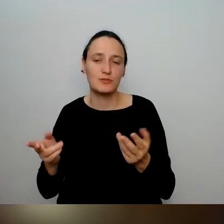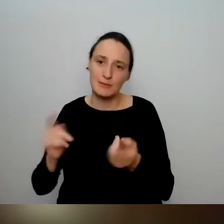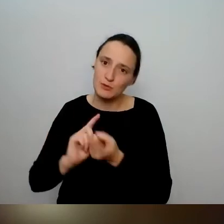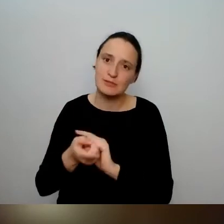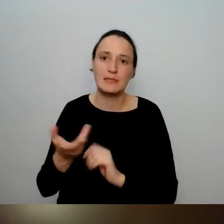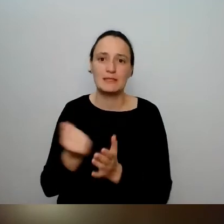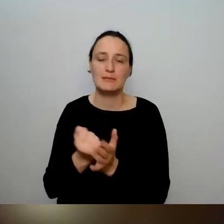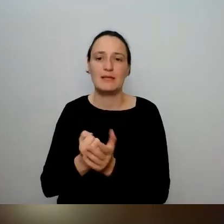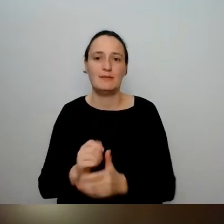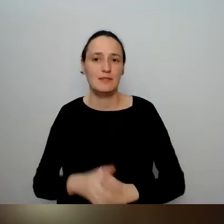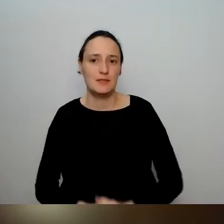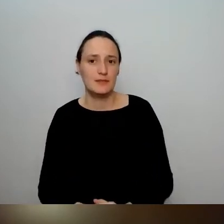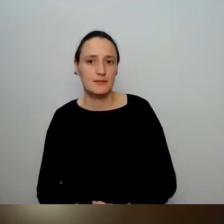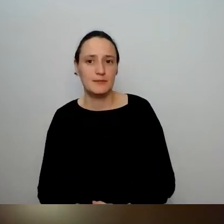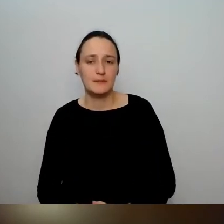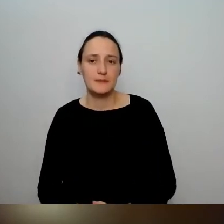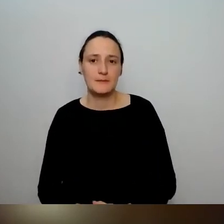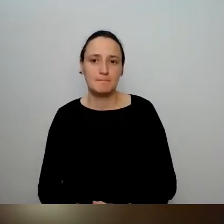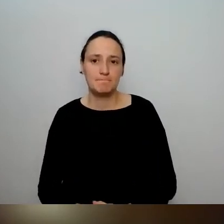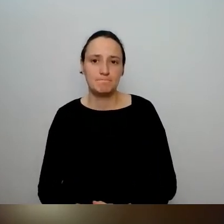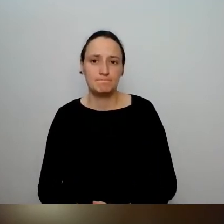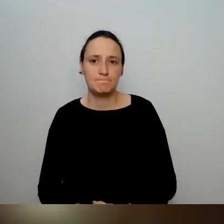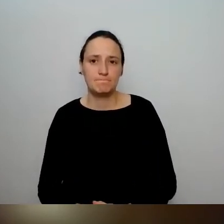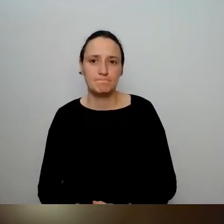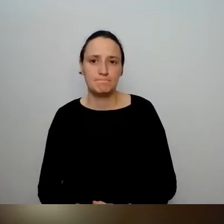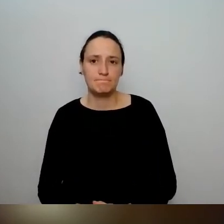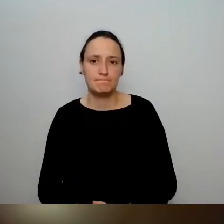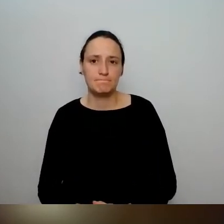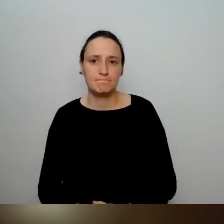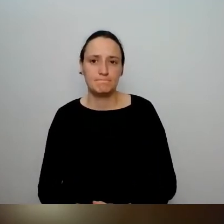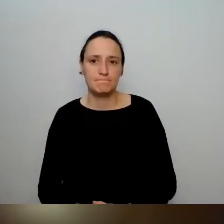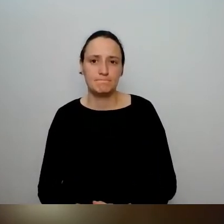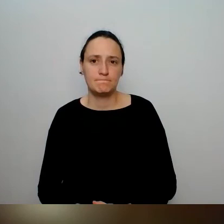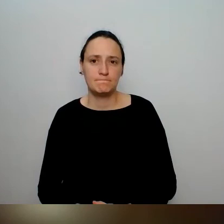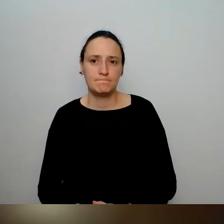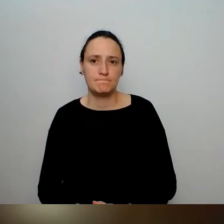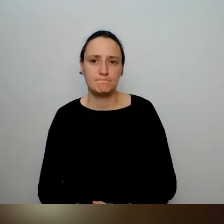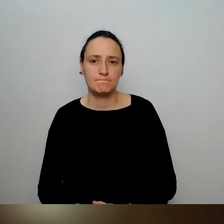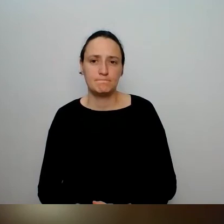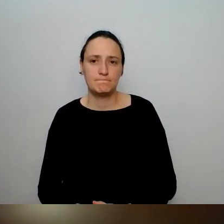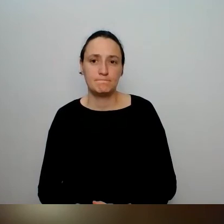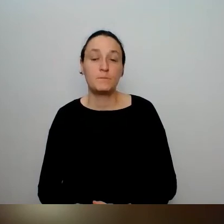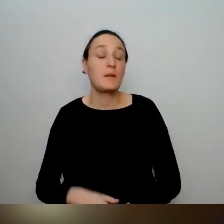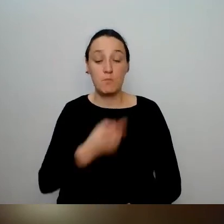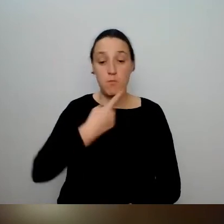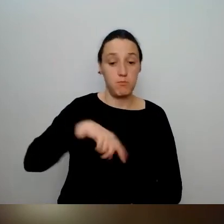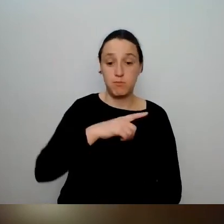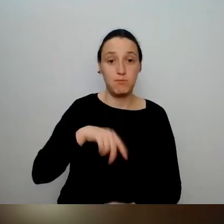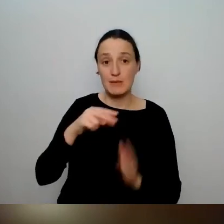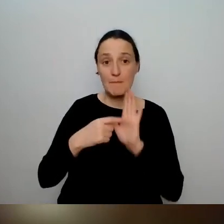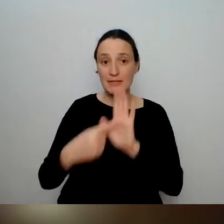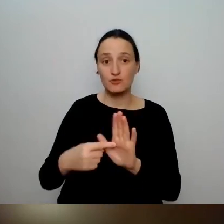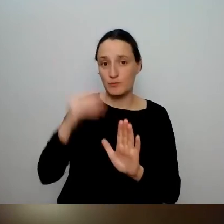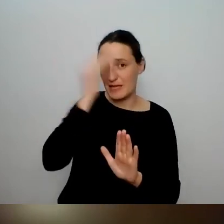they're doing a job to create, you know, detailed laws from a physics perspective. I